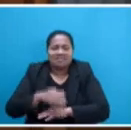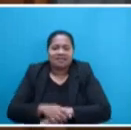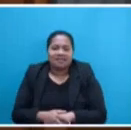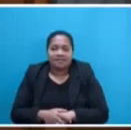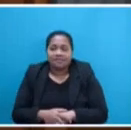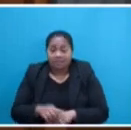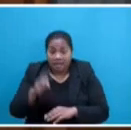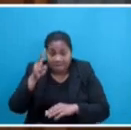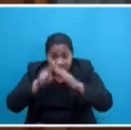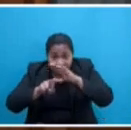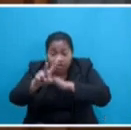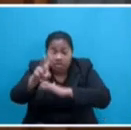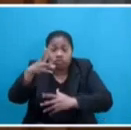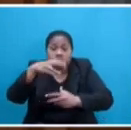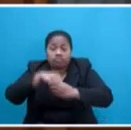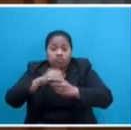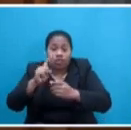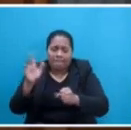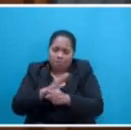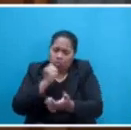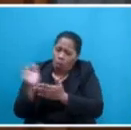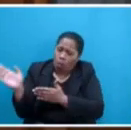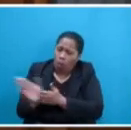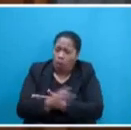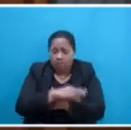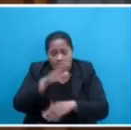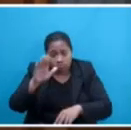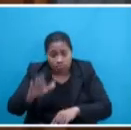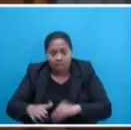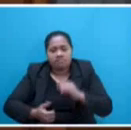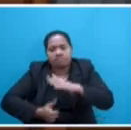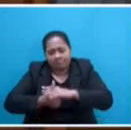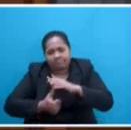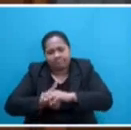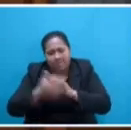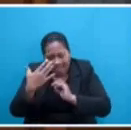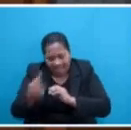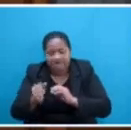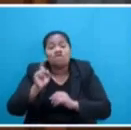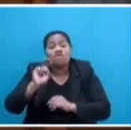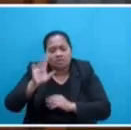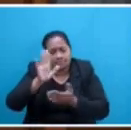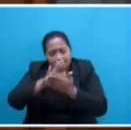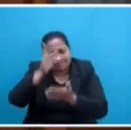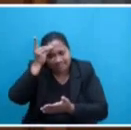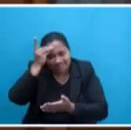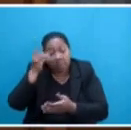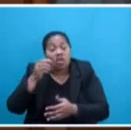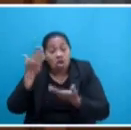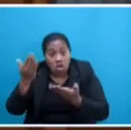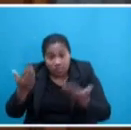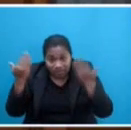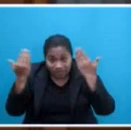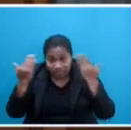This vision includes ensuring that every single Fijian child has access to education. Honourable Speaker, sir, how